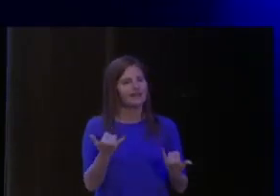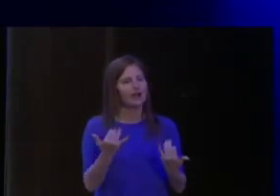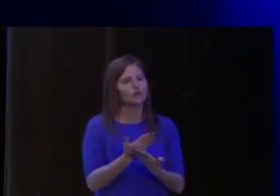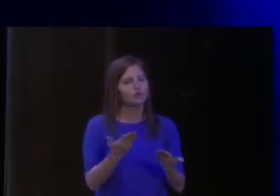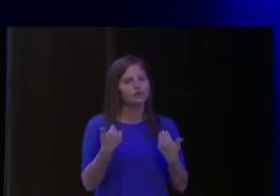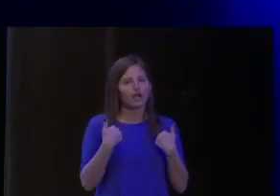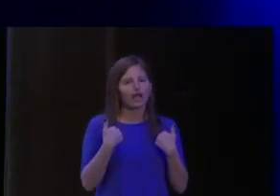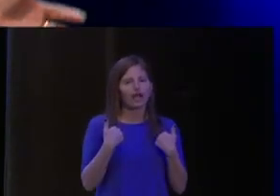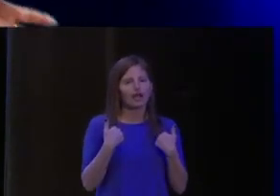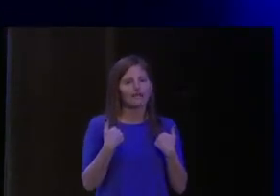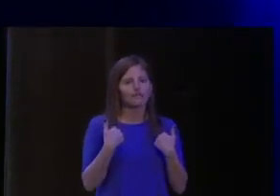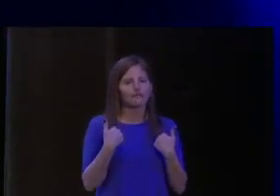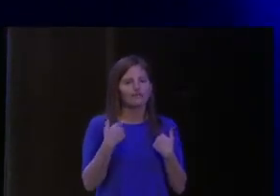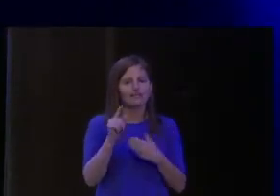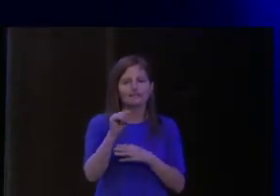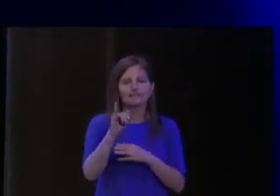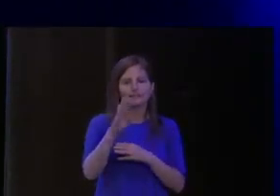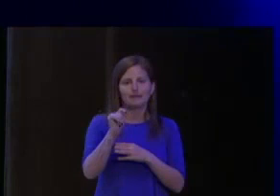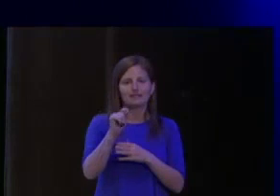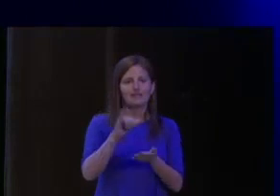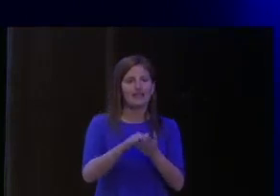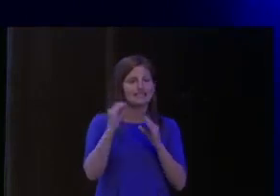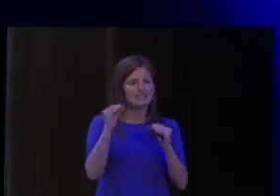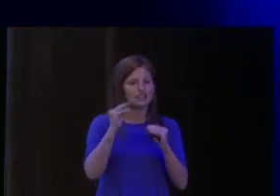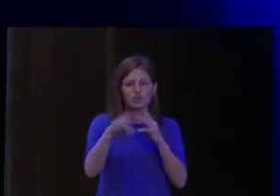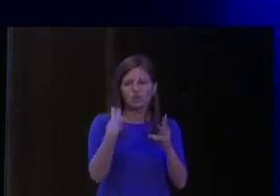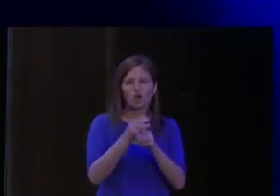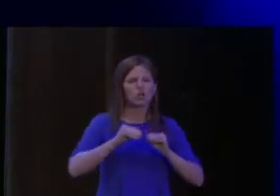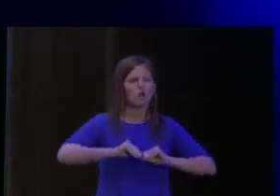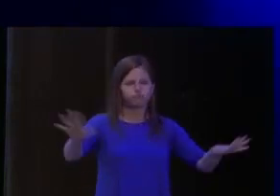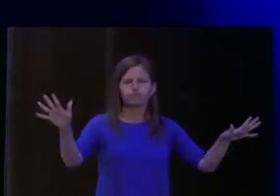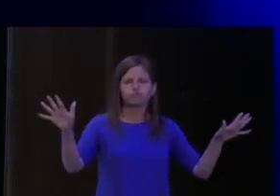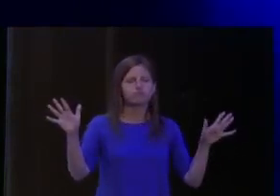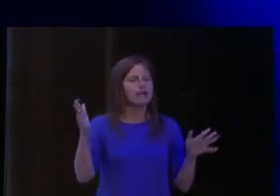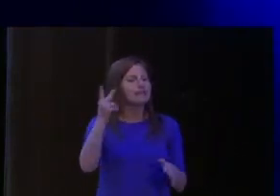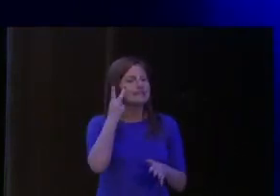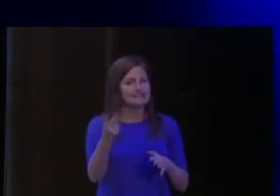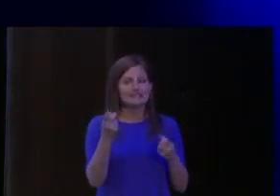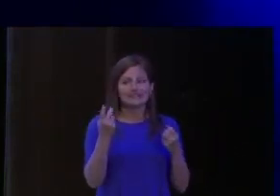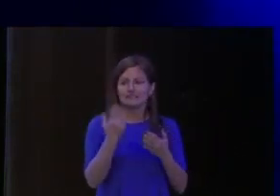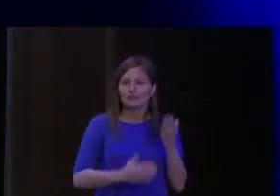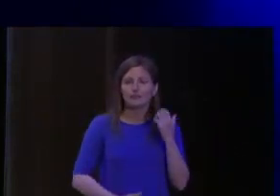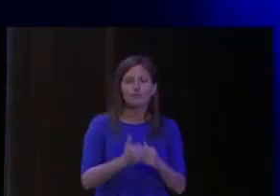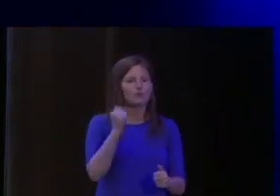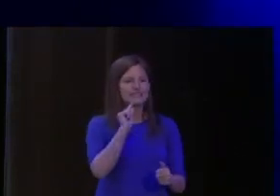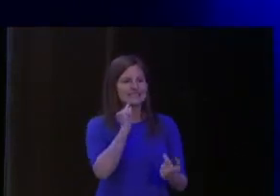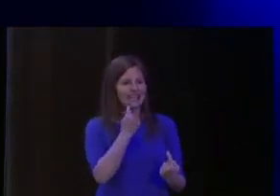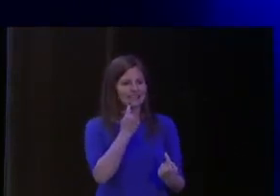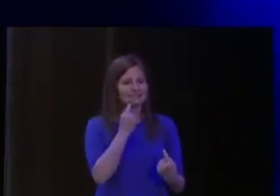a Meta-Tibet where that teaching is all over the world. You begin to see that some of the most